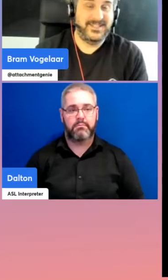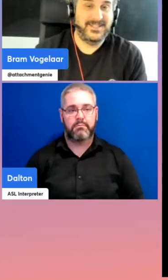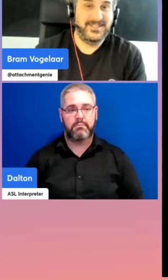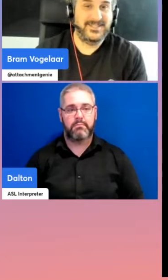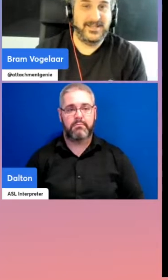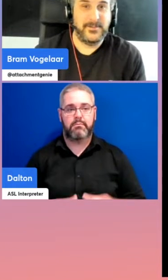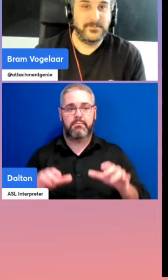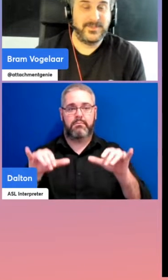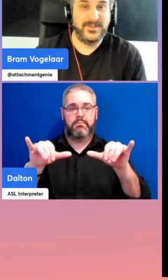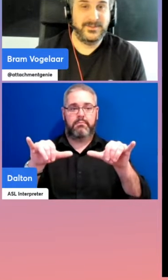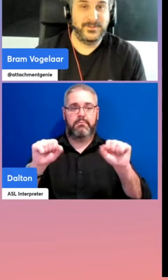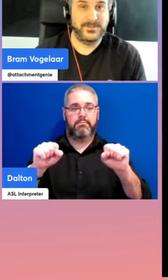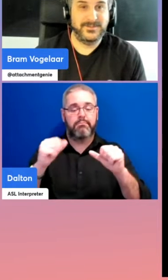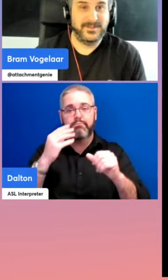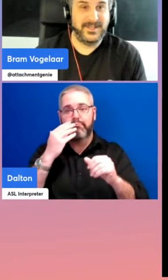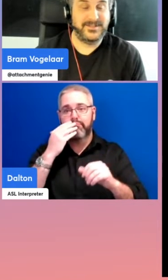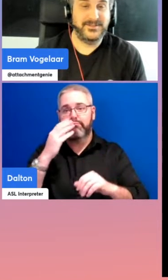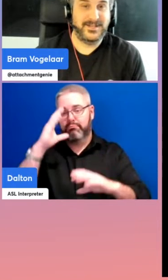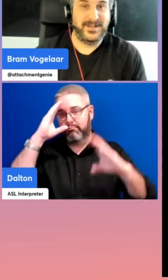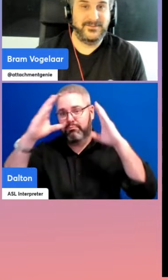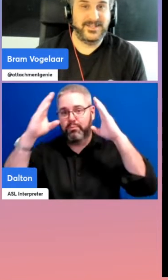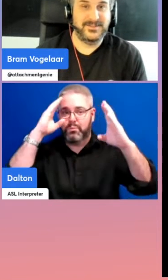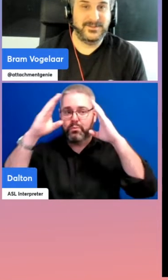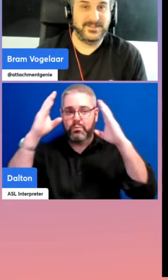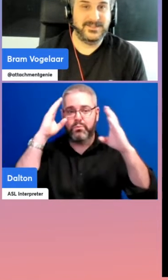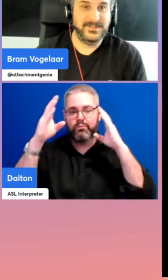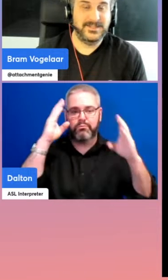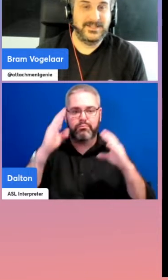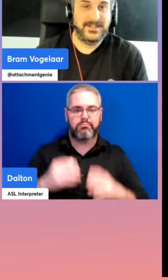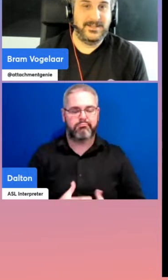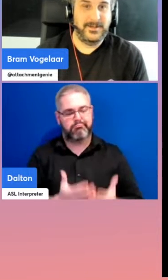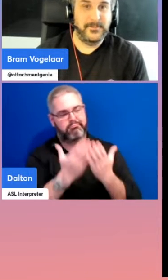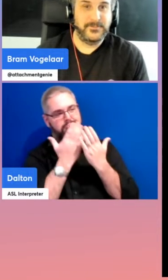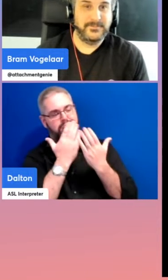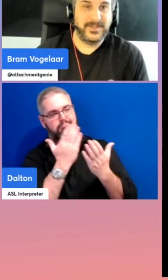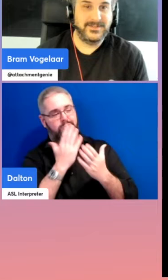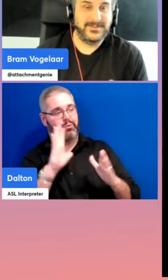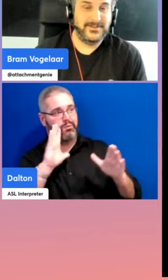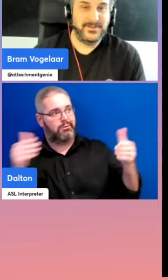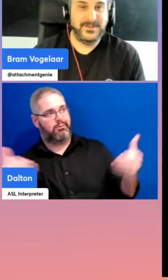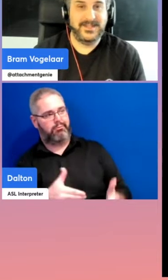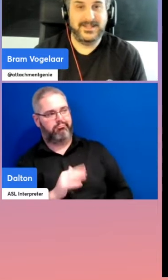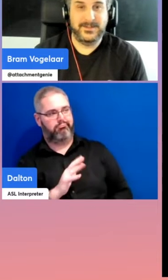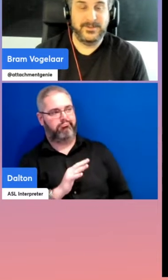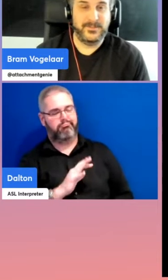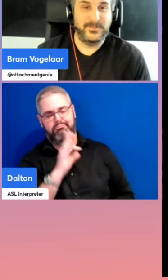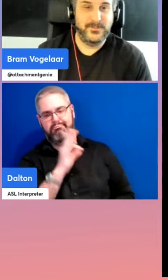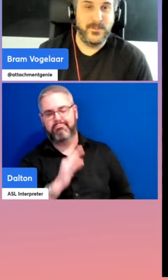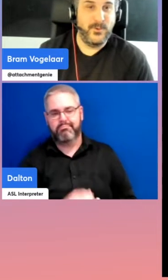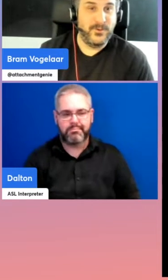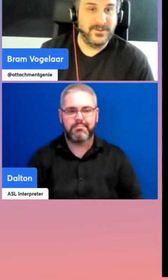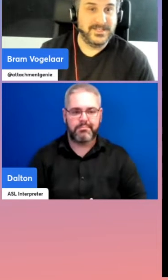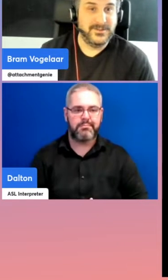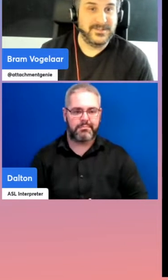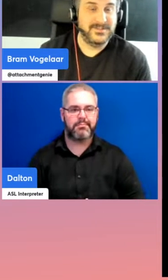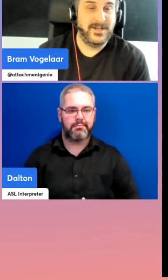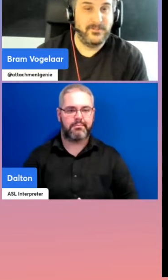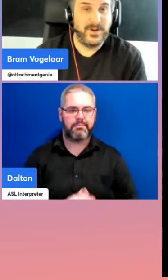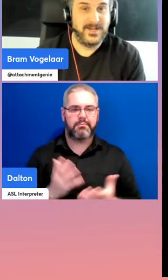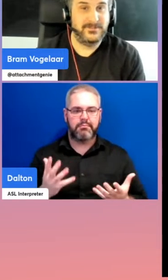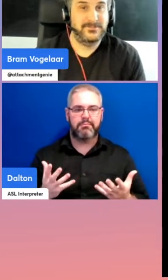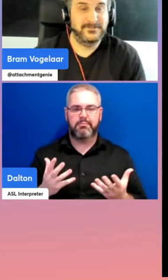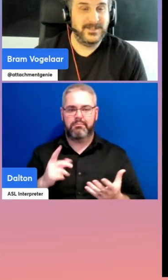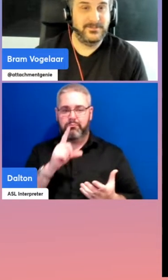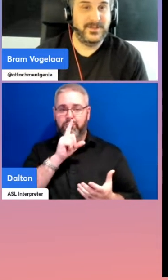Good day. Thanks for that lovely introduction. Let's do a little bit more of an introduction. So